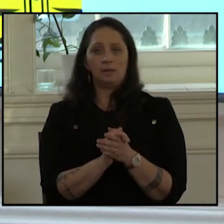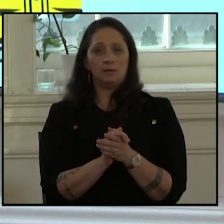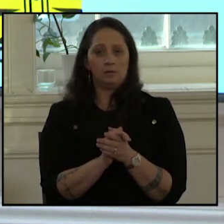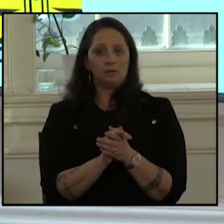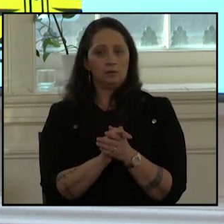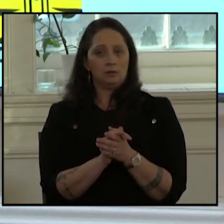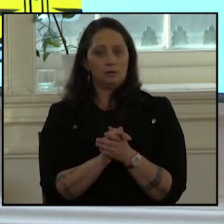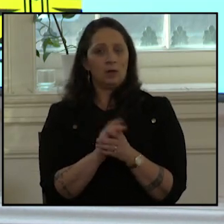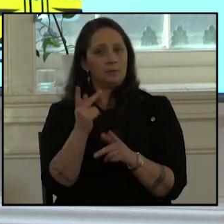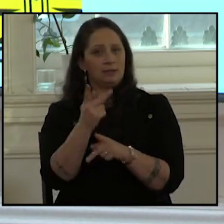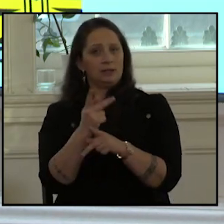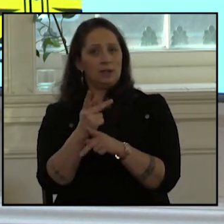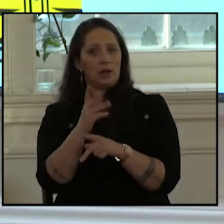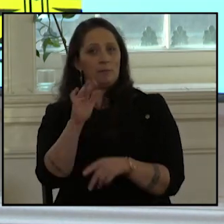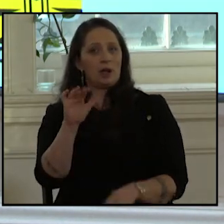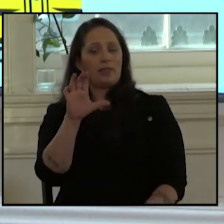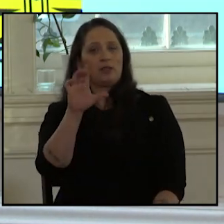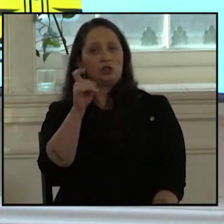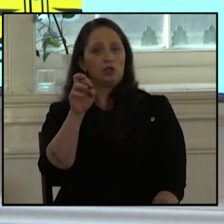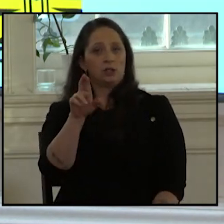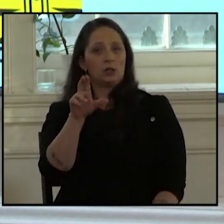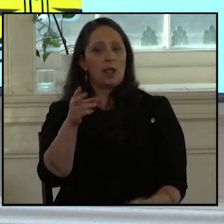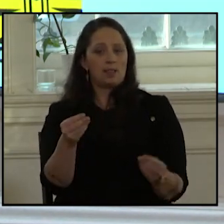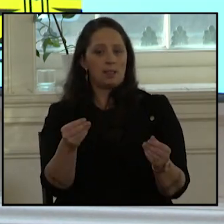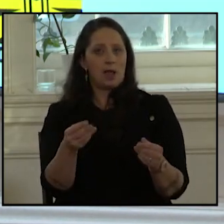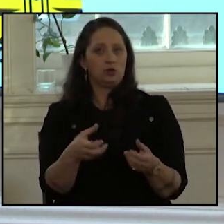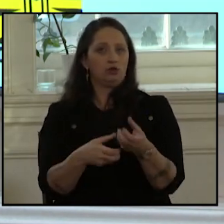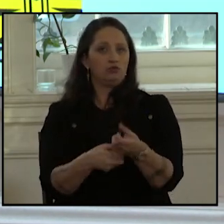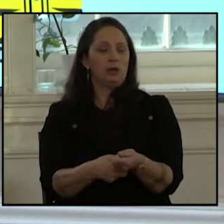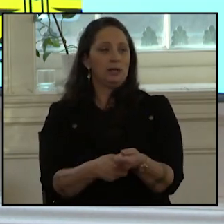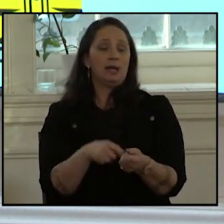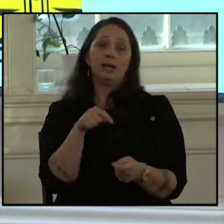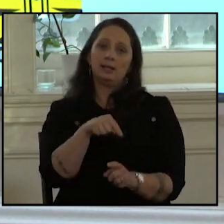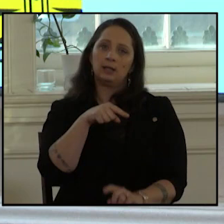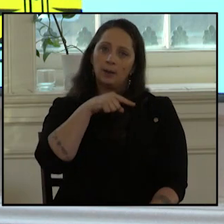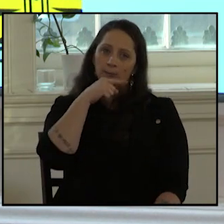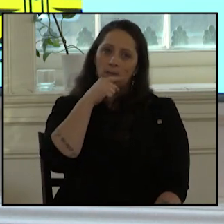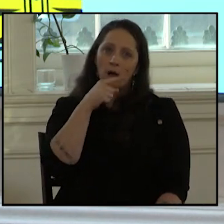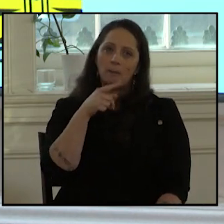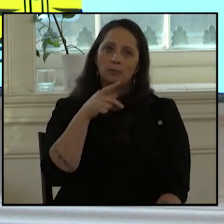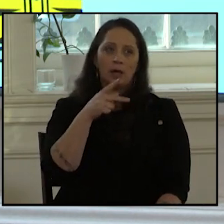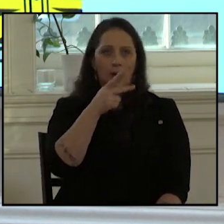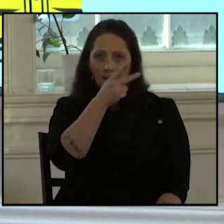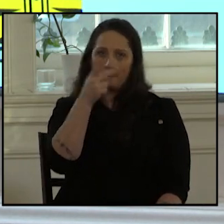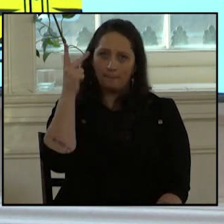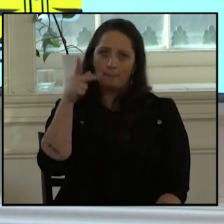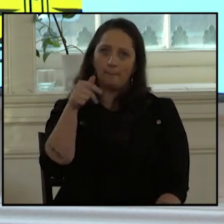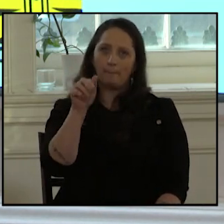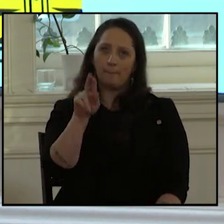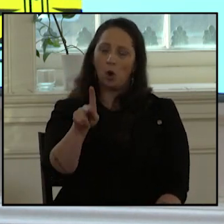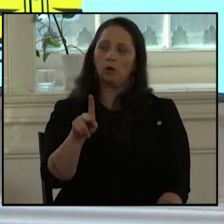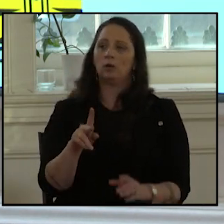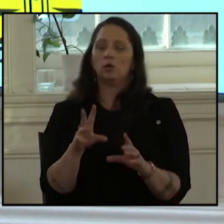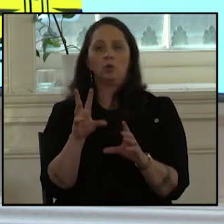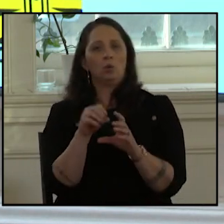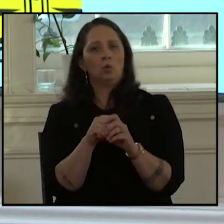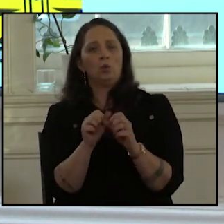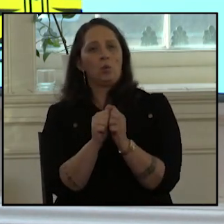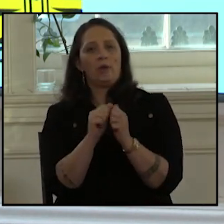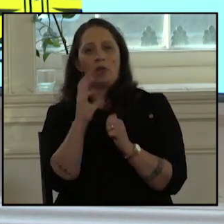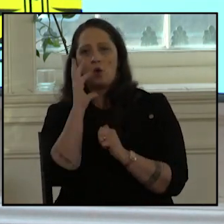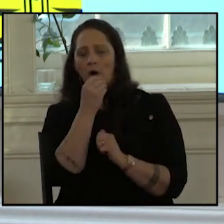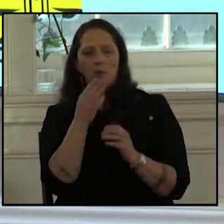stewarded by the Chester Land Trust, is a public park with an